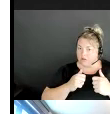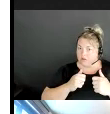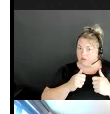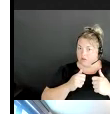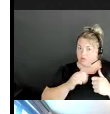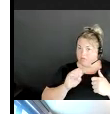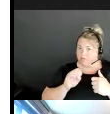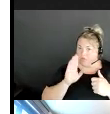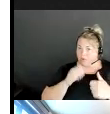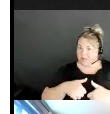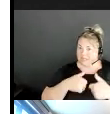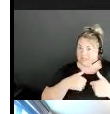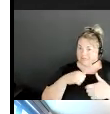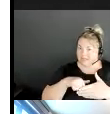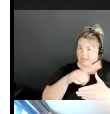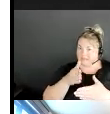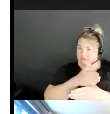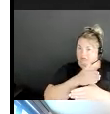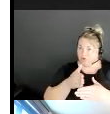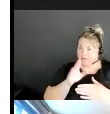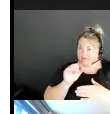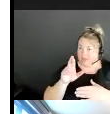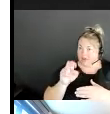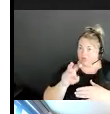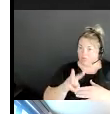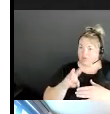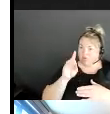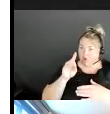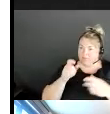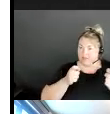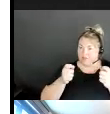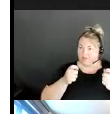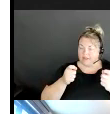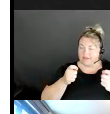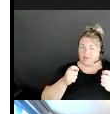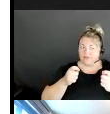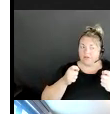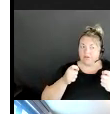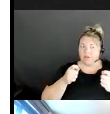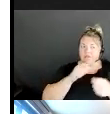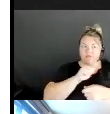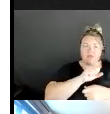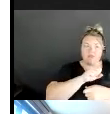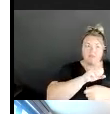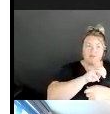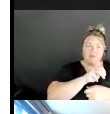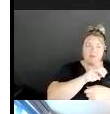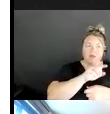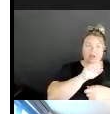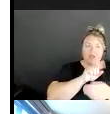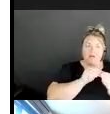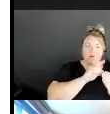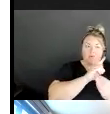continuum of care. So withdrawal management at an ASAM level 1 will live at the end of the level 1